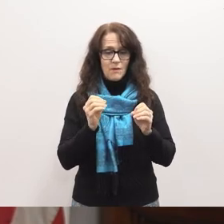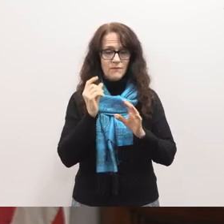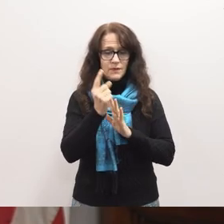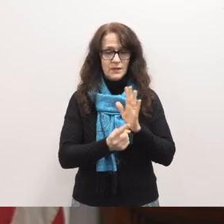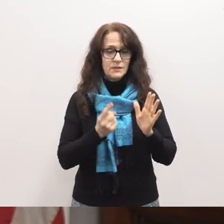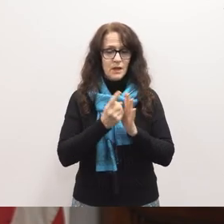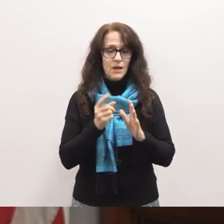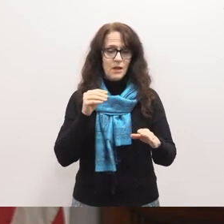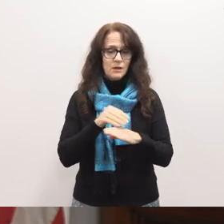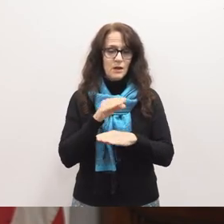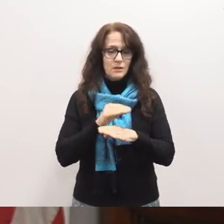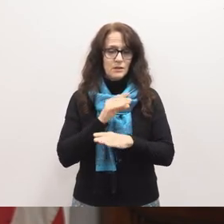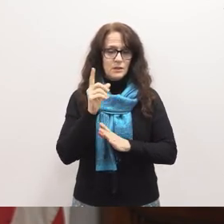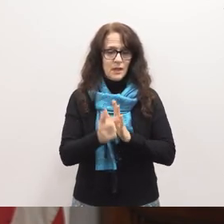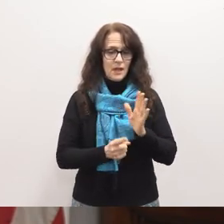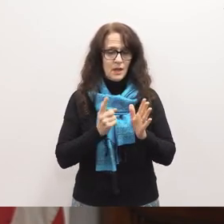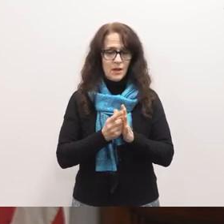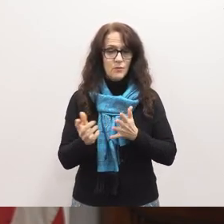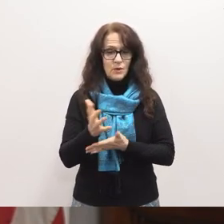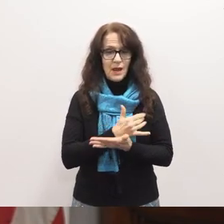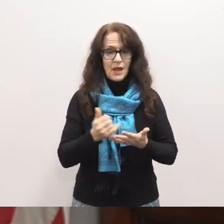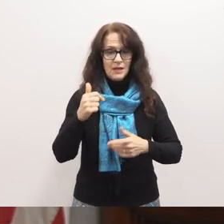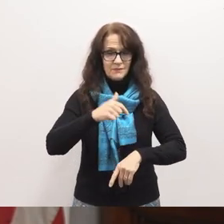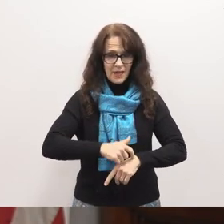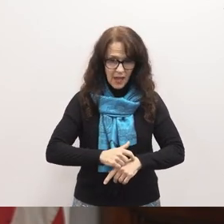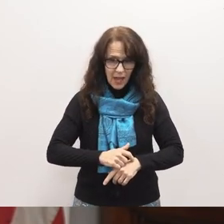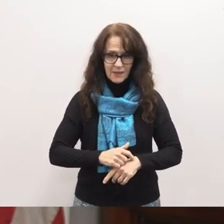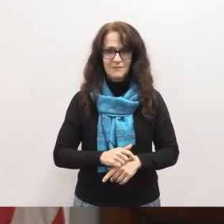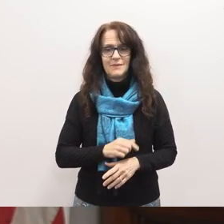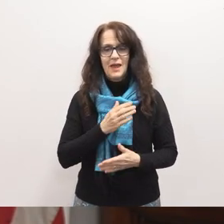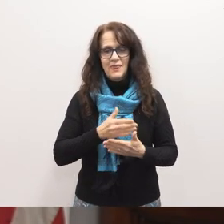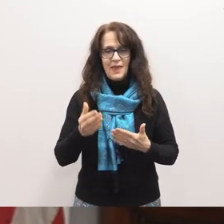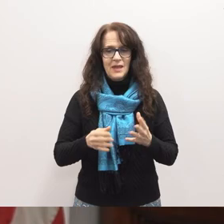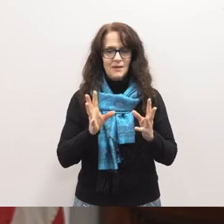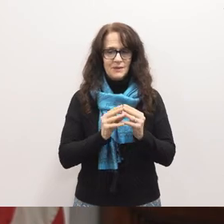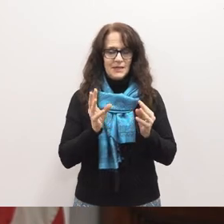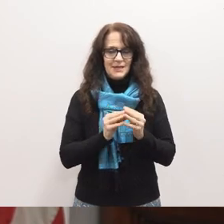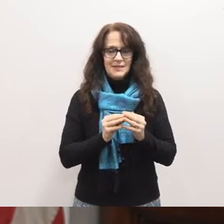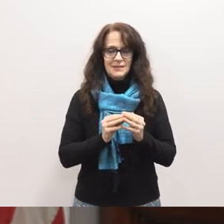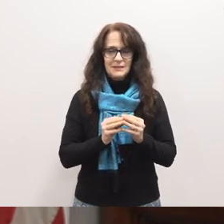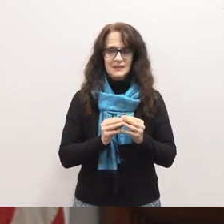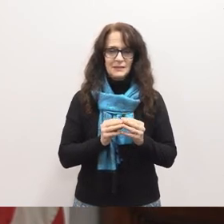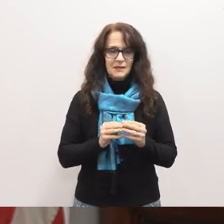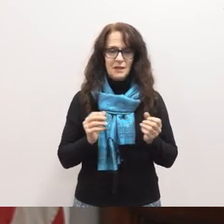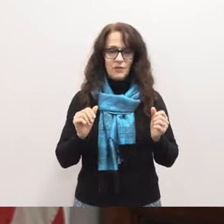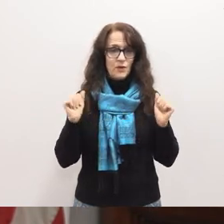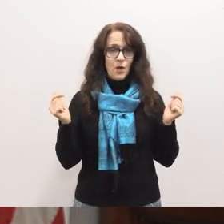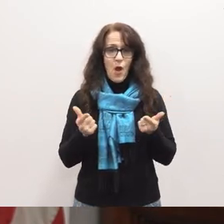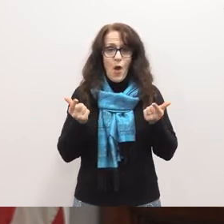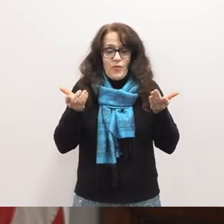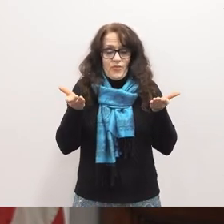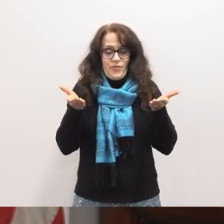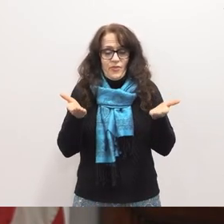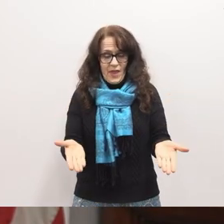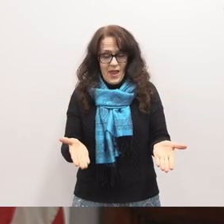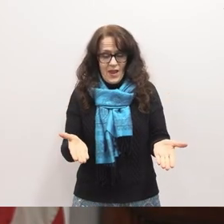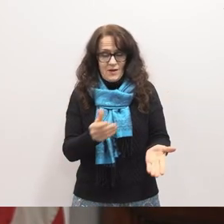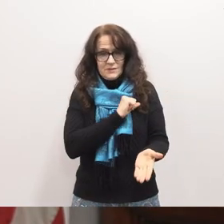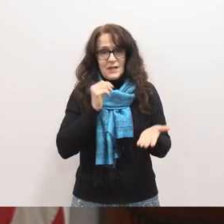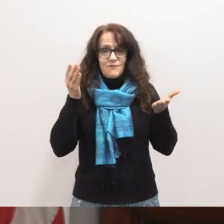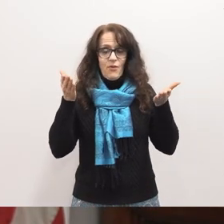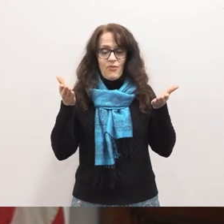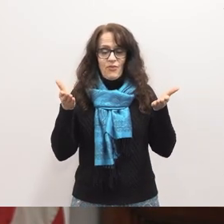consultation hours, because we always run out of time at the end of these meetings, and we have all hands on deck, right? So many LBUSD staff are